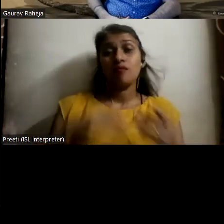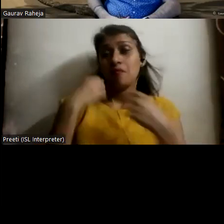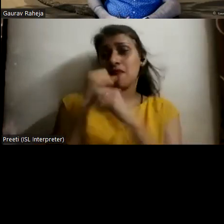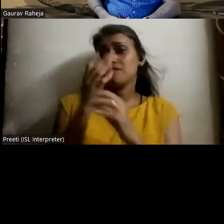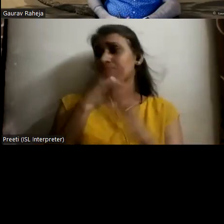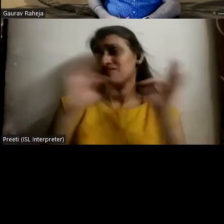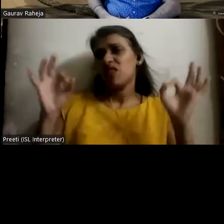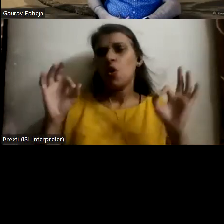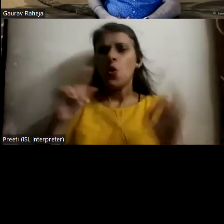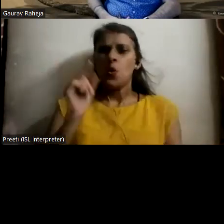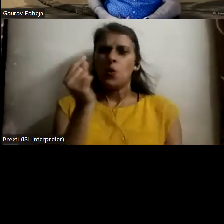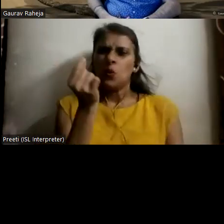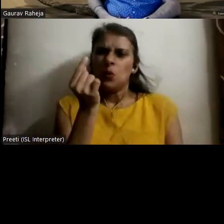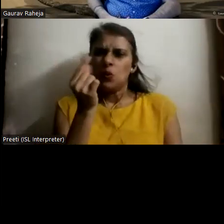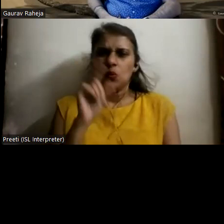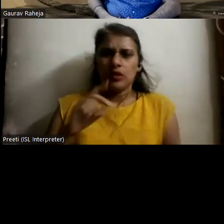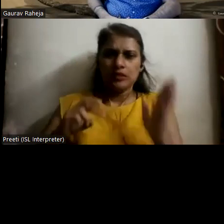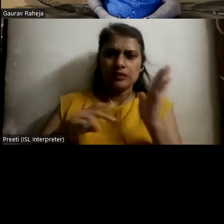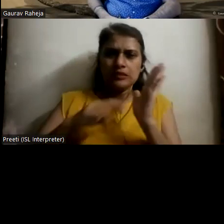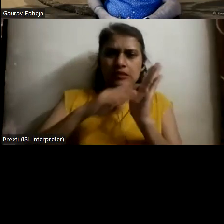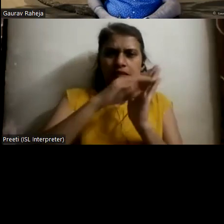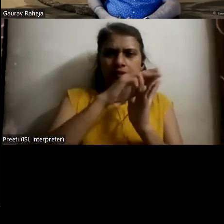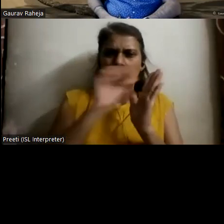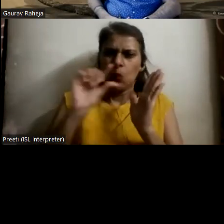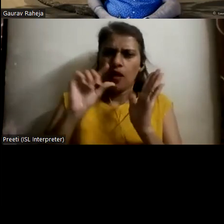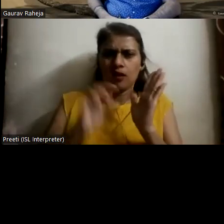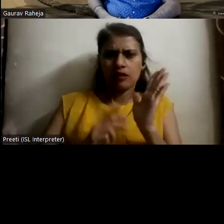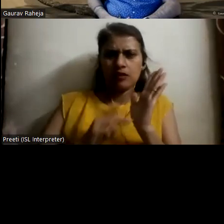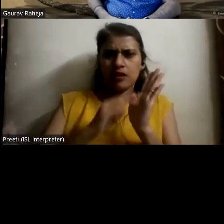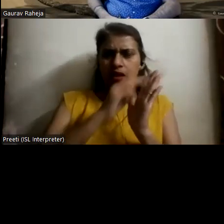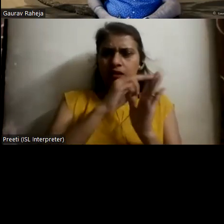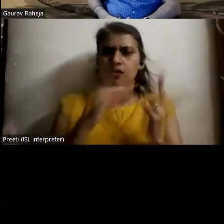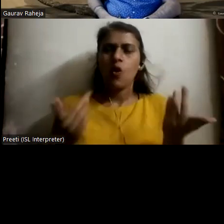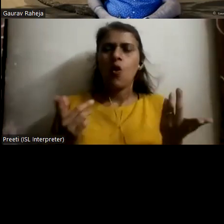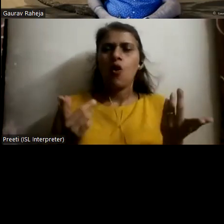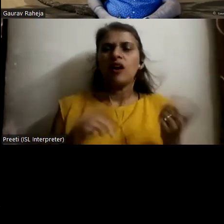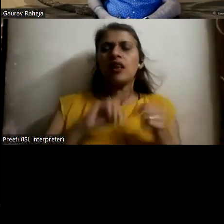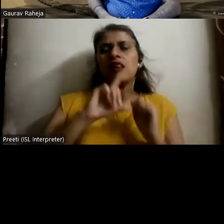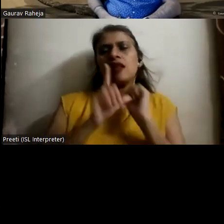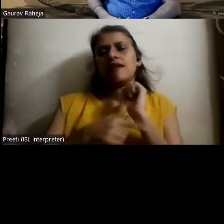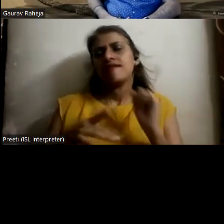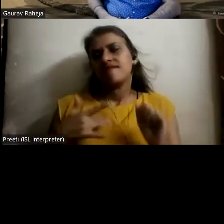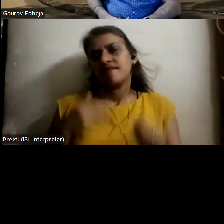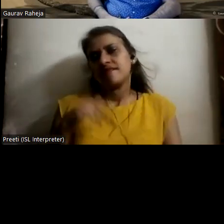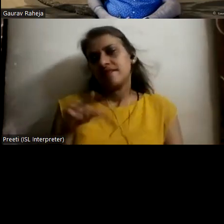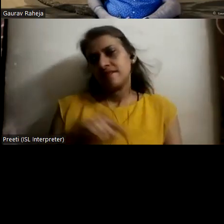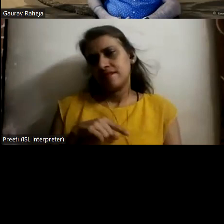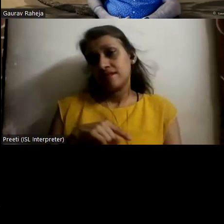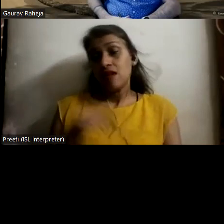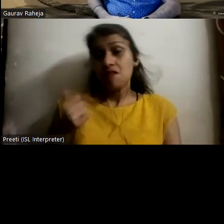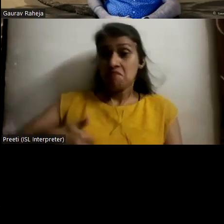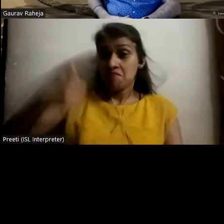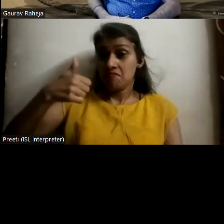to climb in this 5-star hotel. And then I realized, oh my God, a VIP guest who's coming to